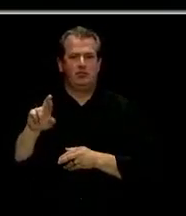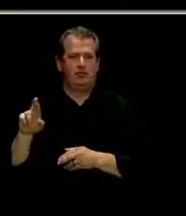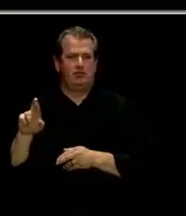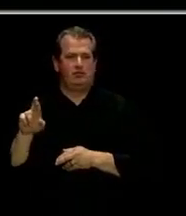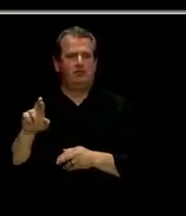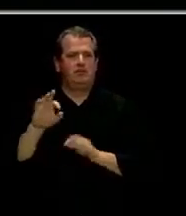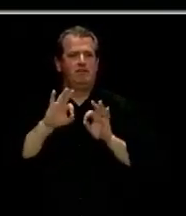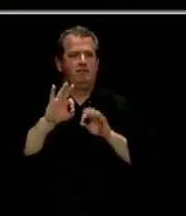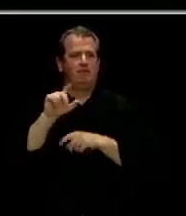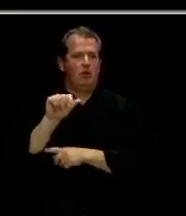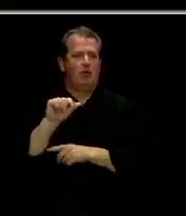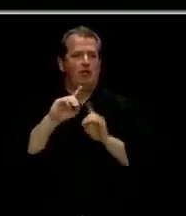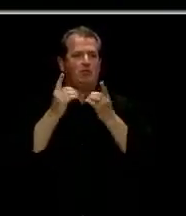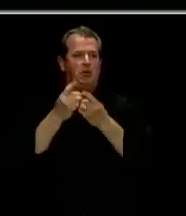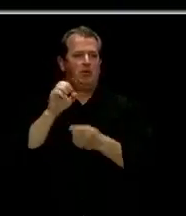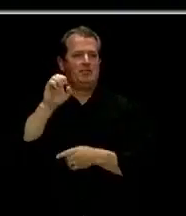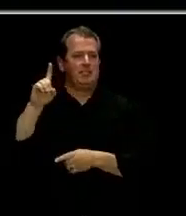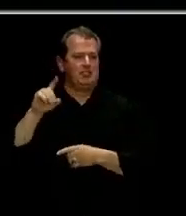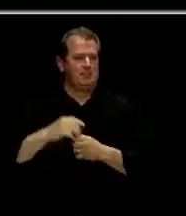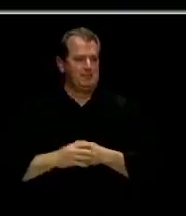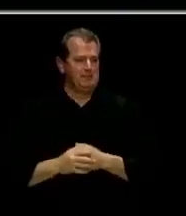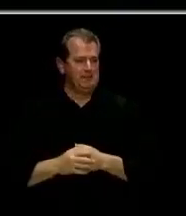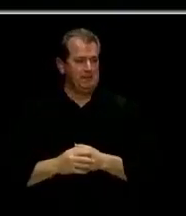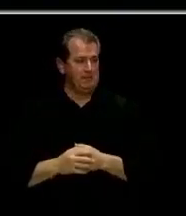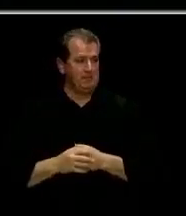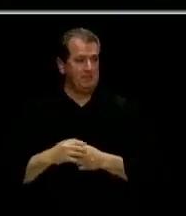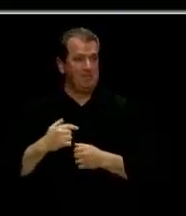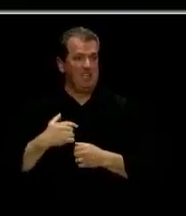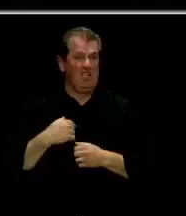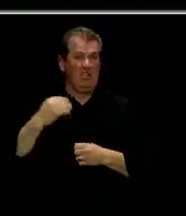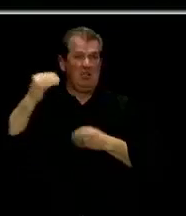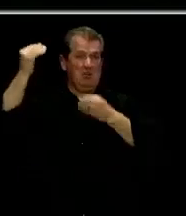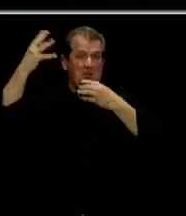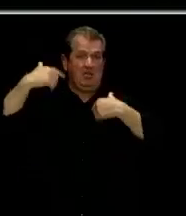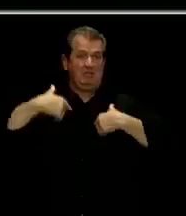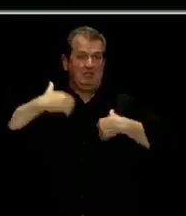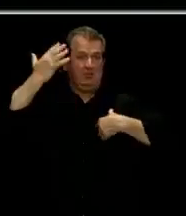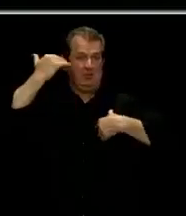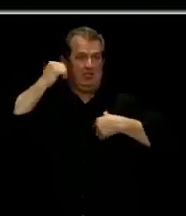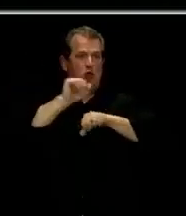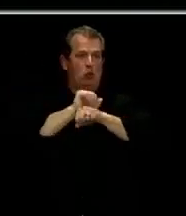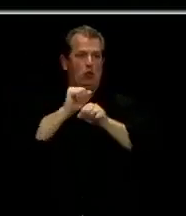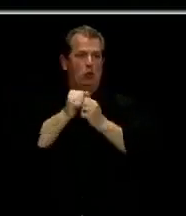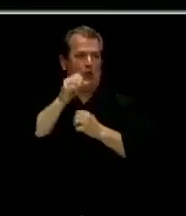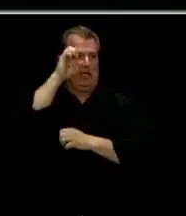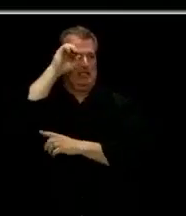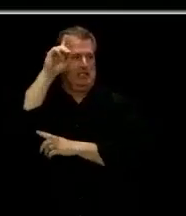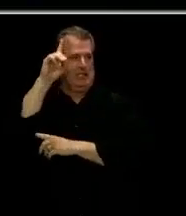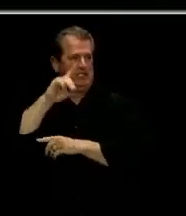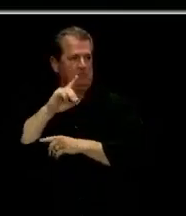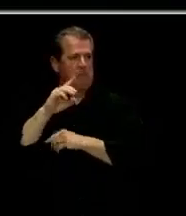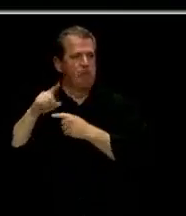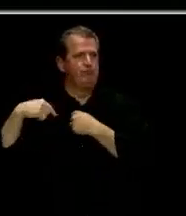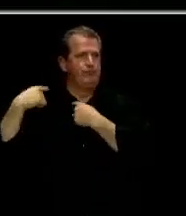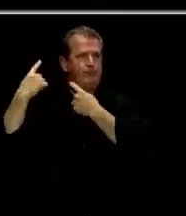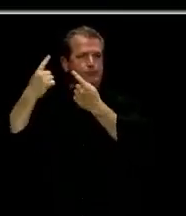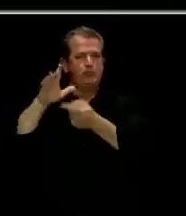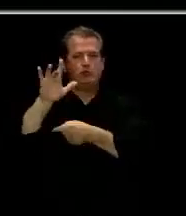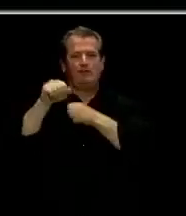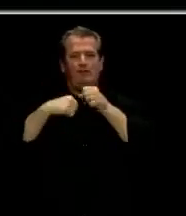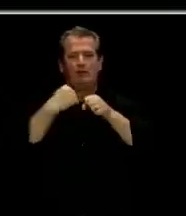Education. I have been really been blessed to work in the field of education for about 25 years